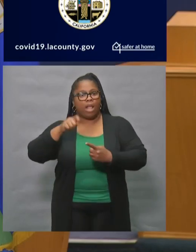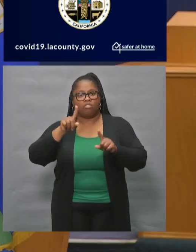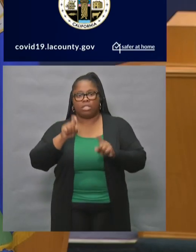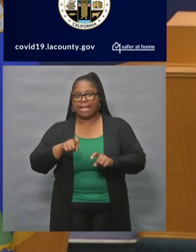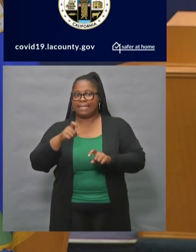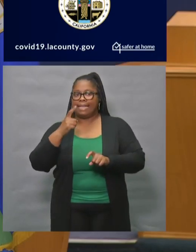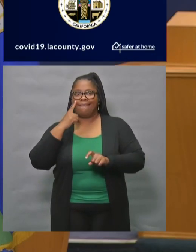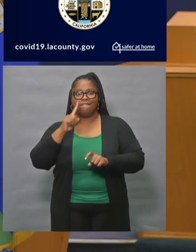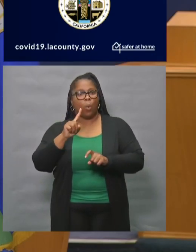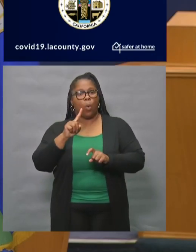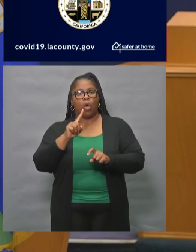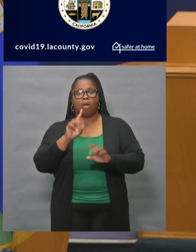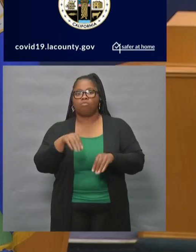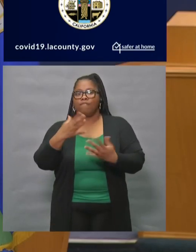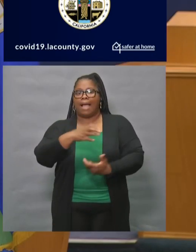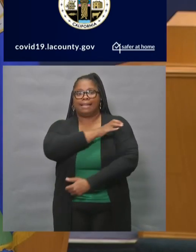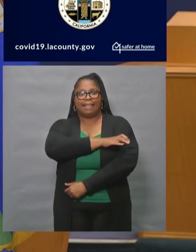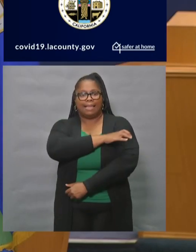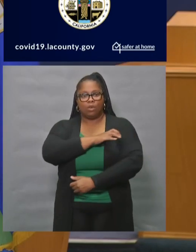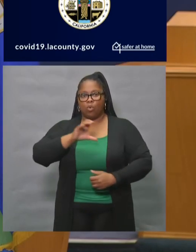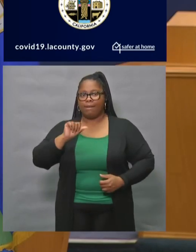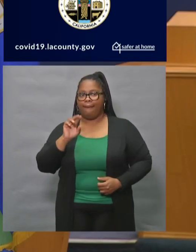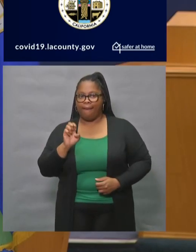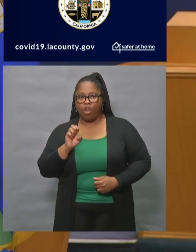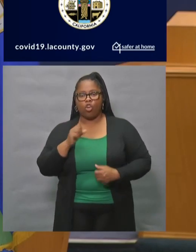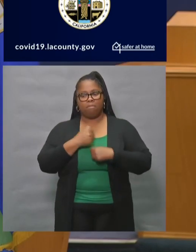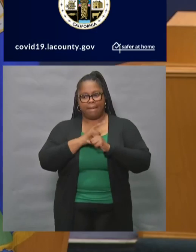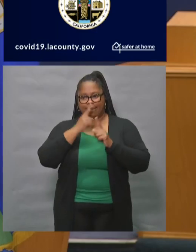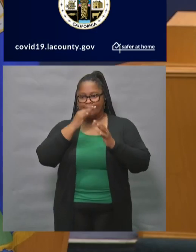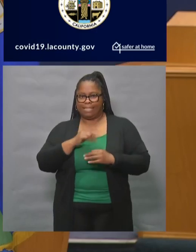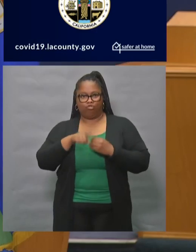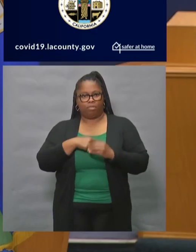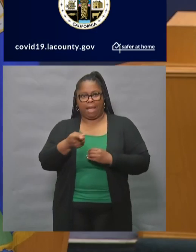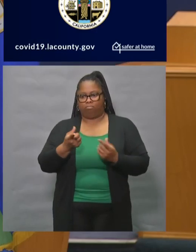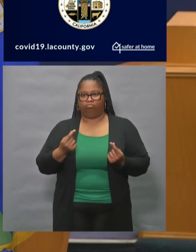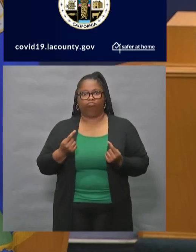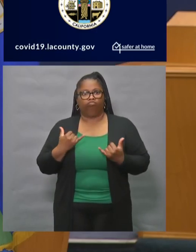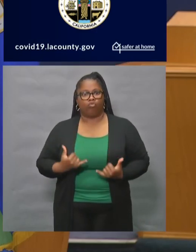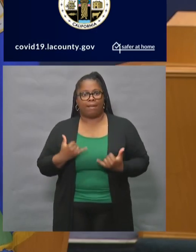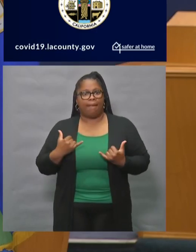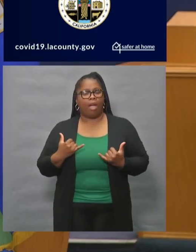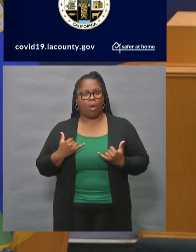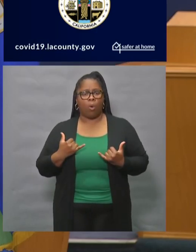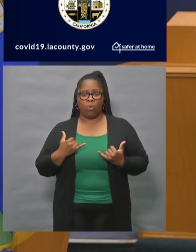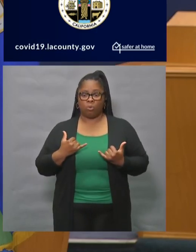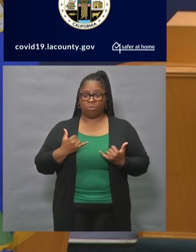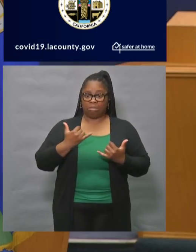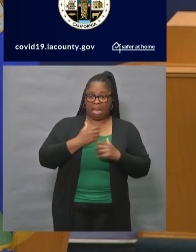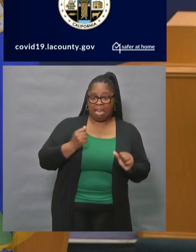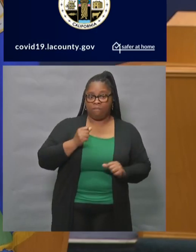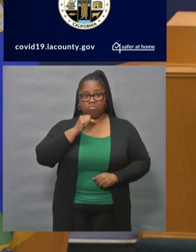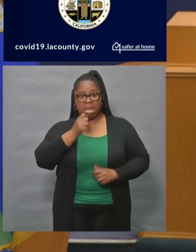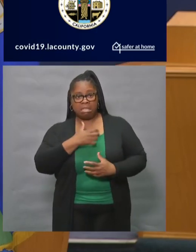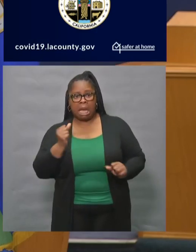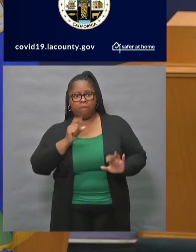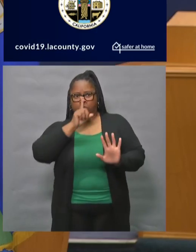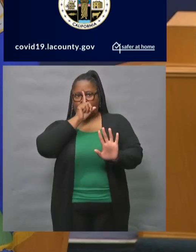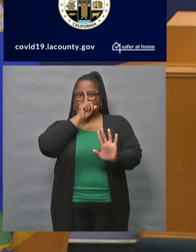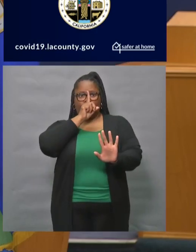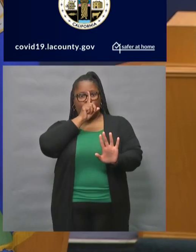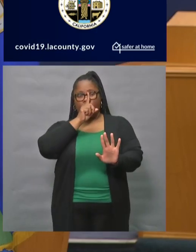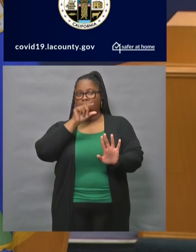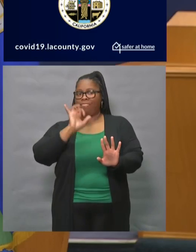a clinical care, make any clinical care decisions, or even make decisions about whether you're safe or not safe